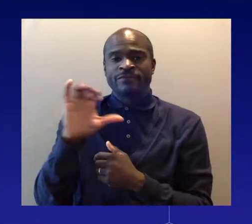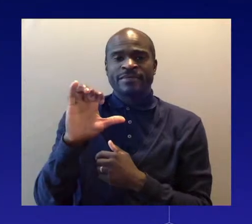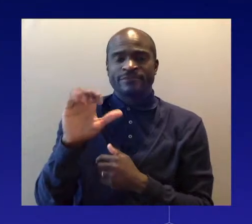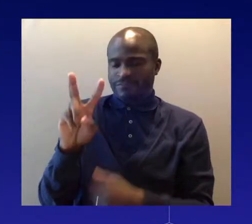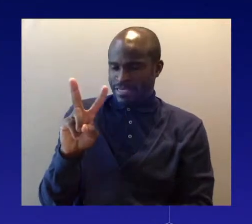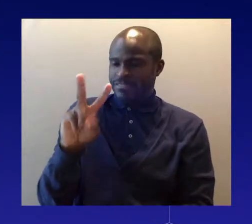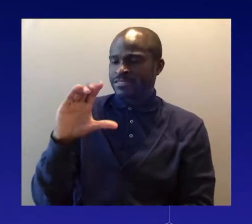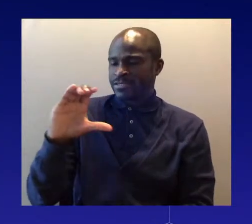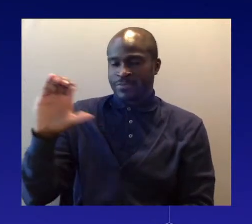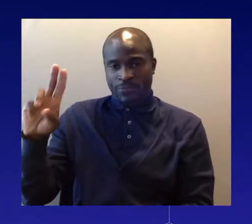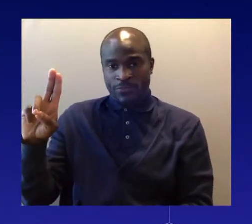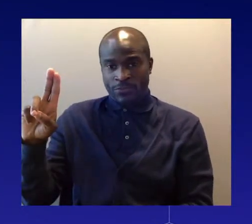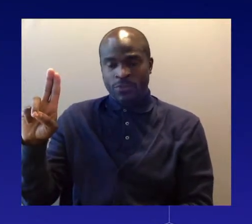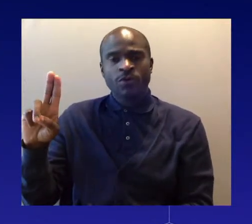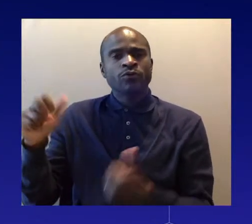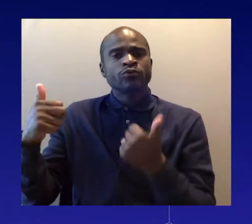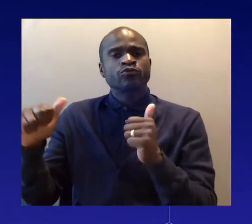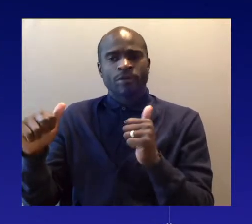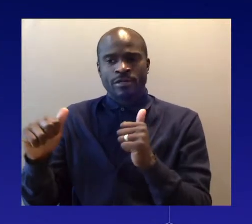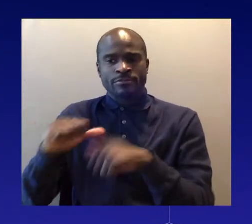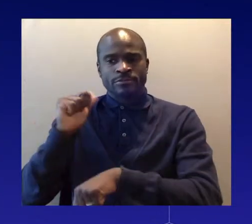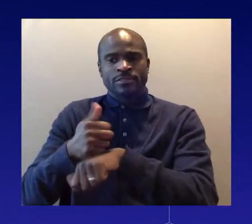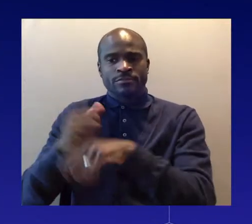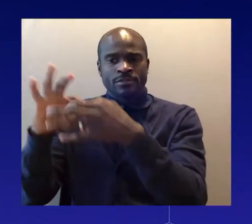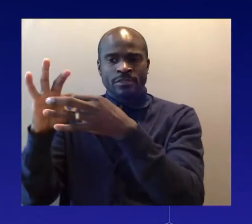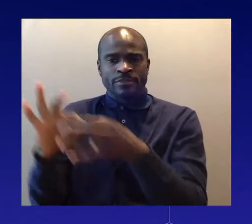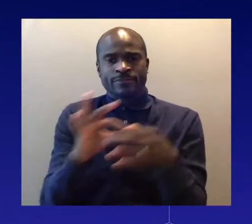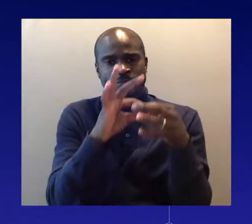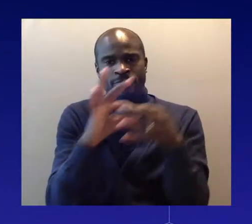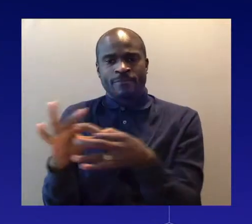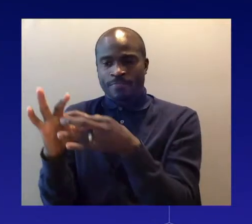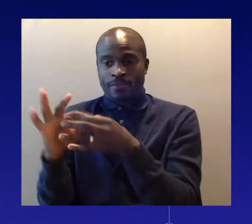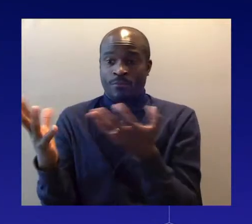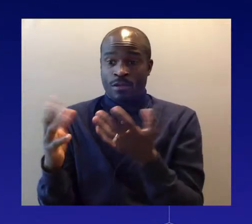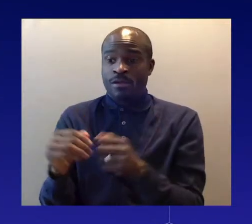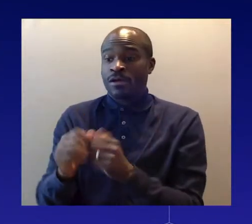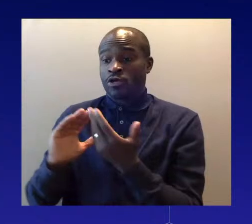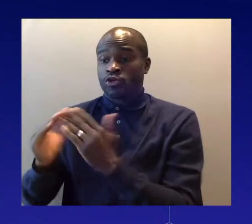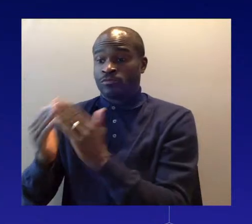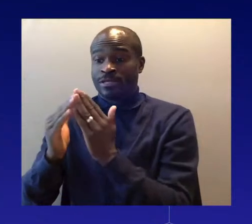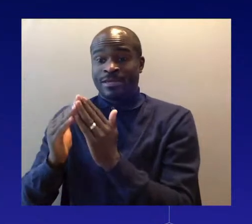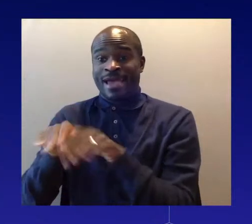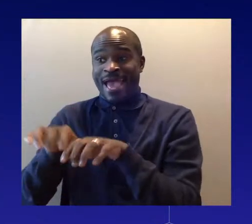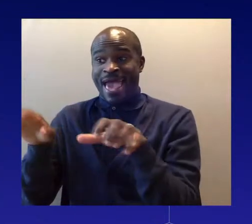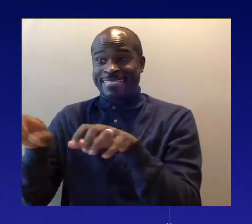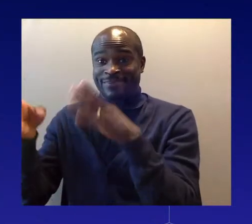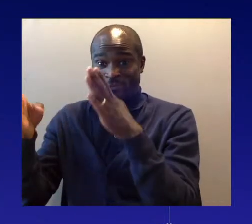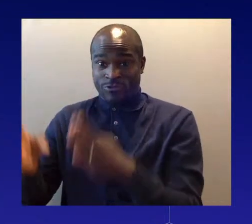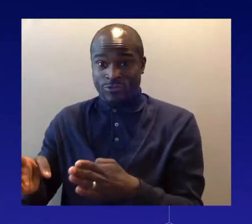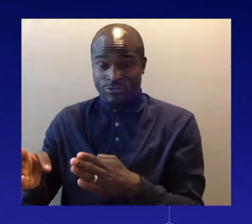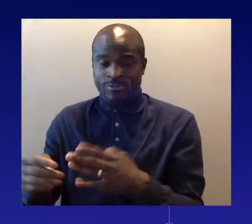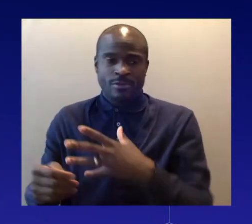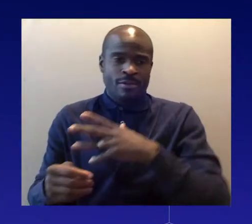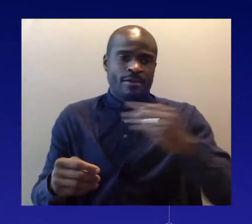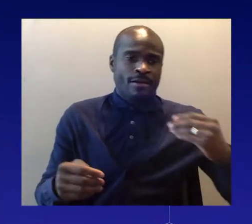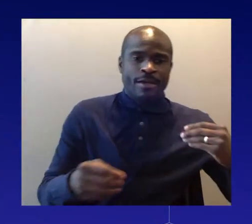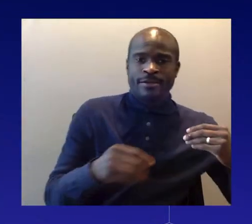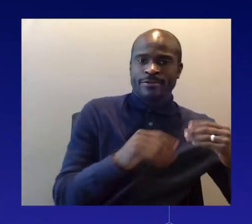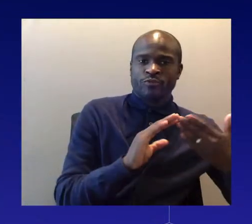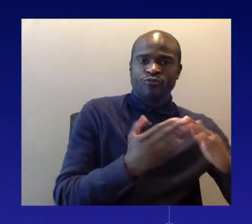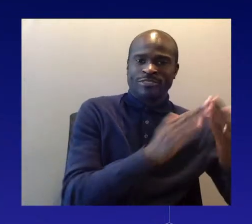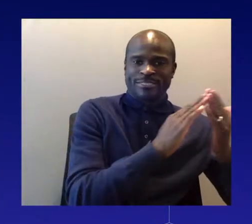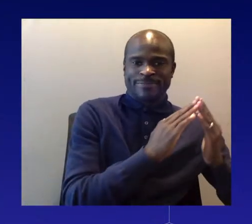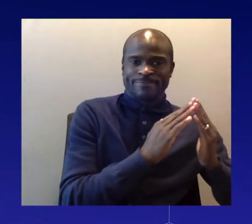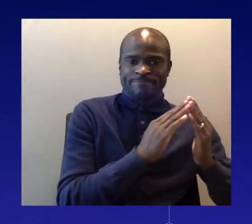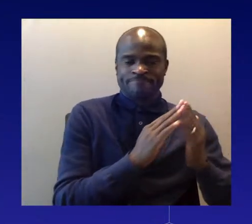this connectedness between what I call community activators and navigators. And one quick example is that with most of our designated cancer centers, if